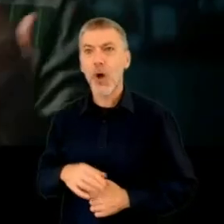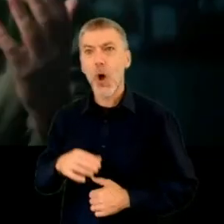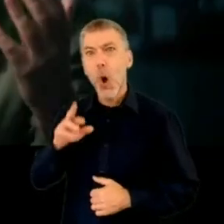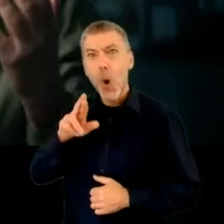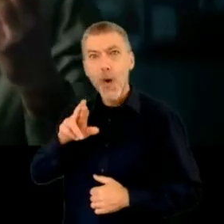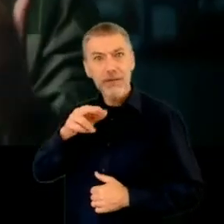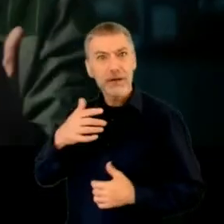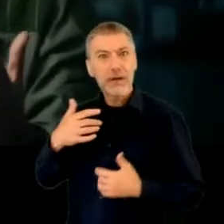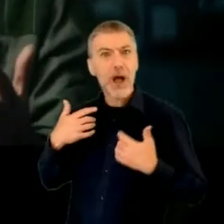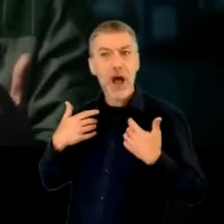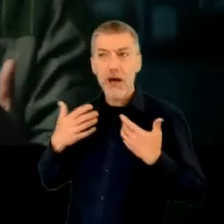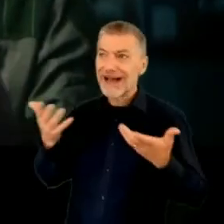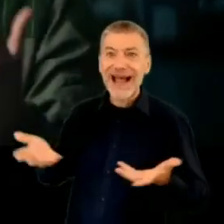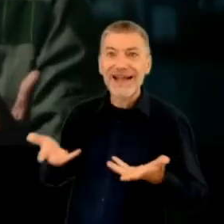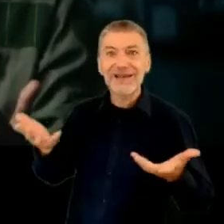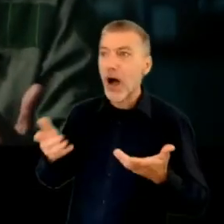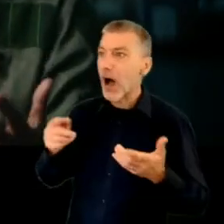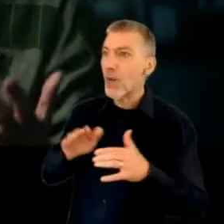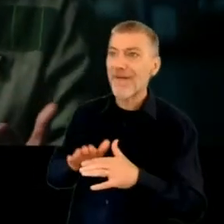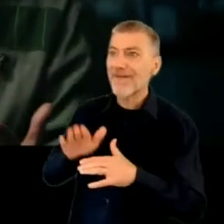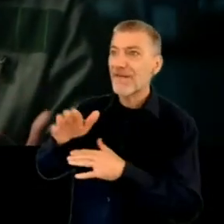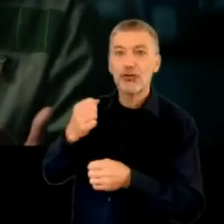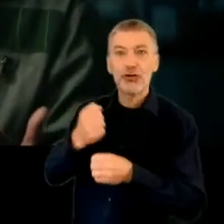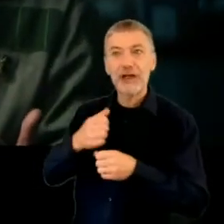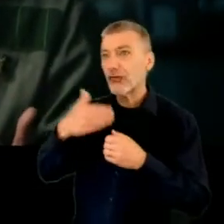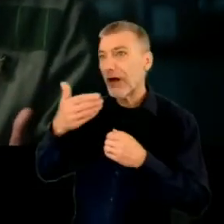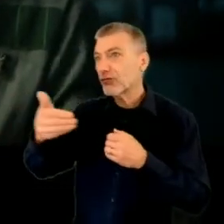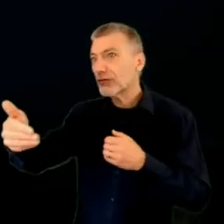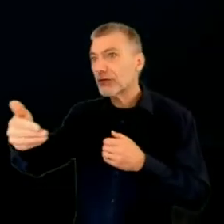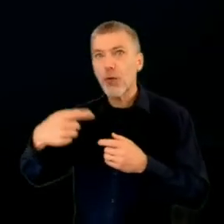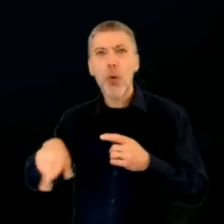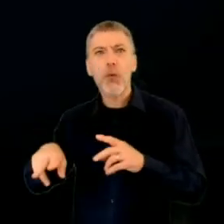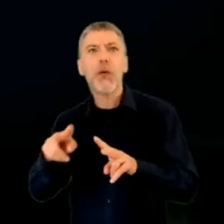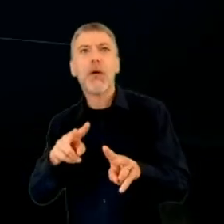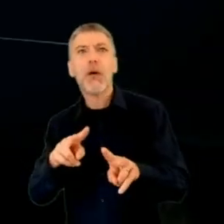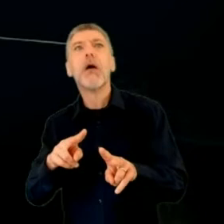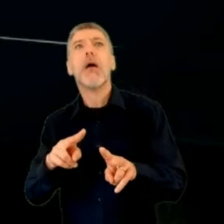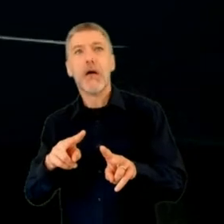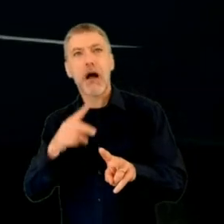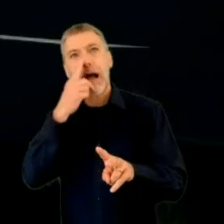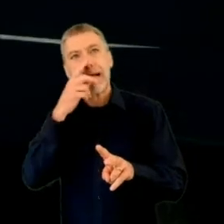proving that electrification and that strategy is here to stay.